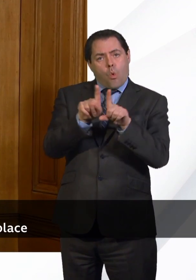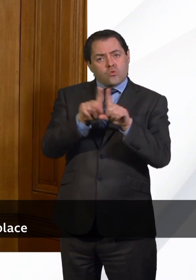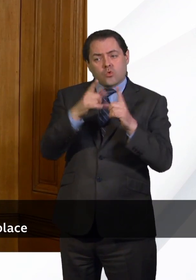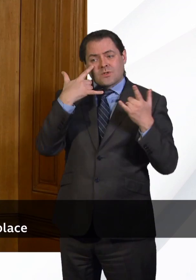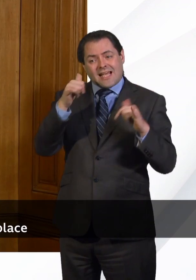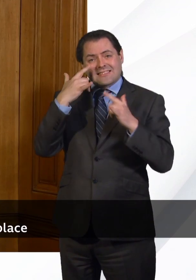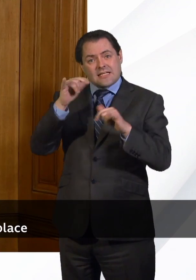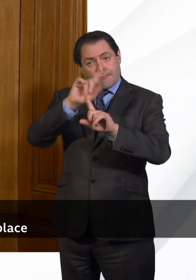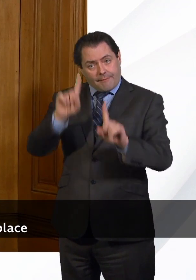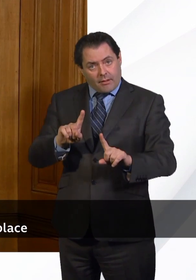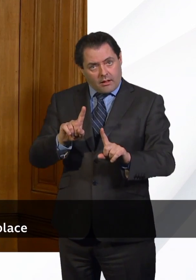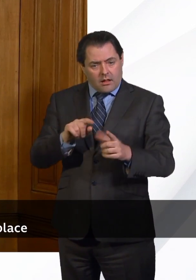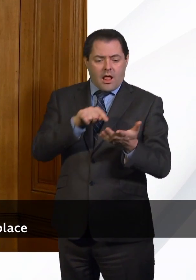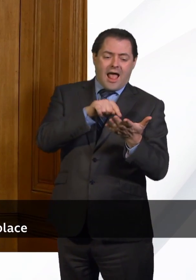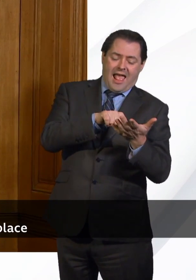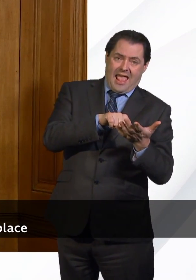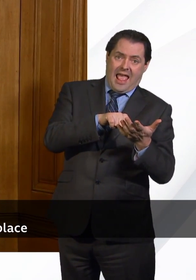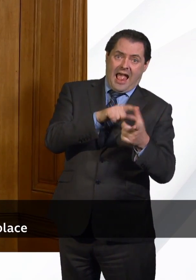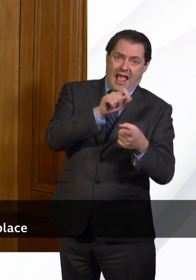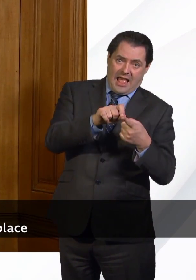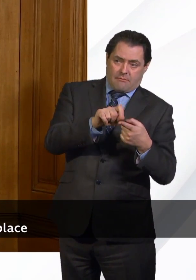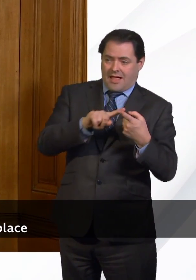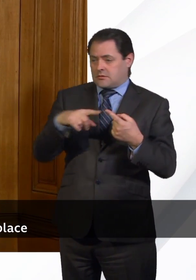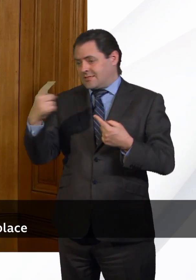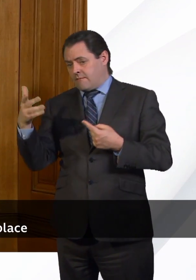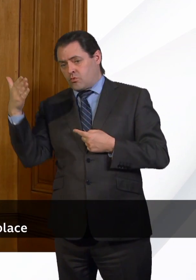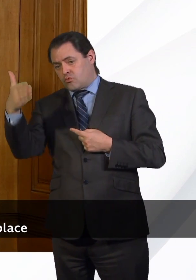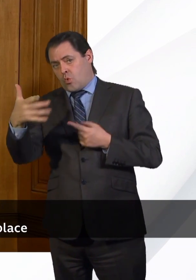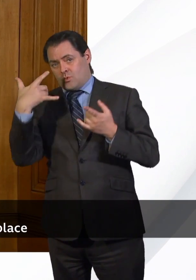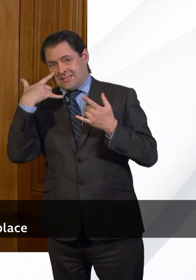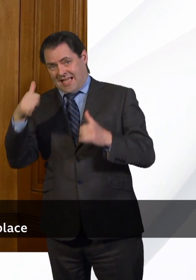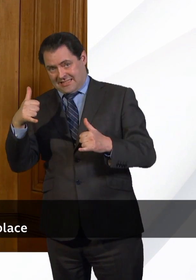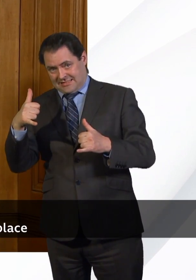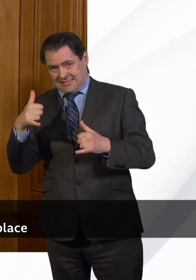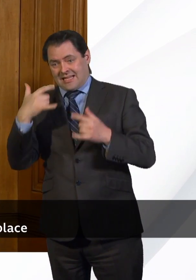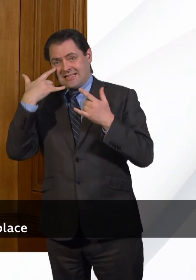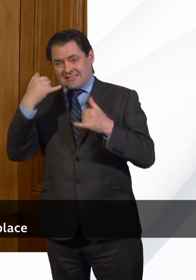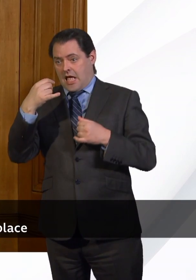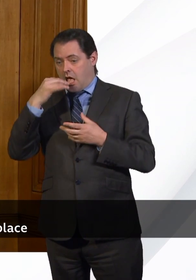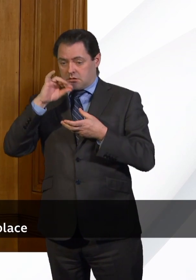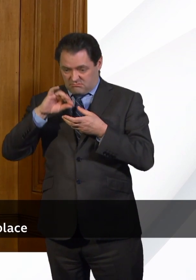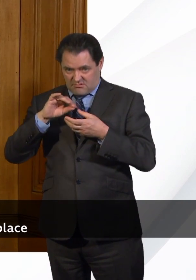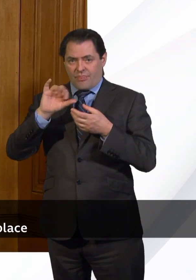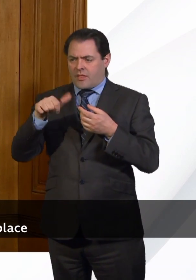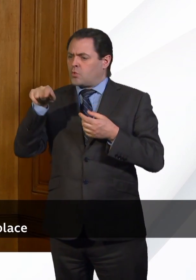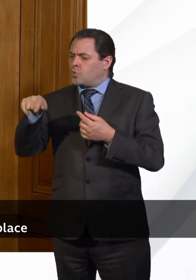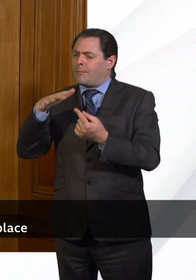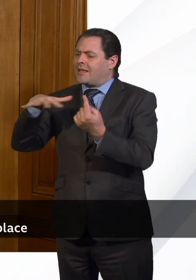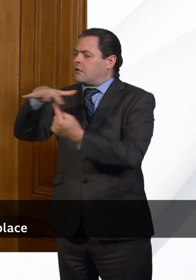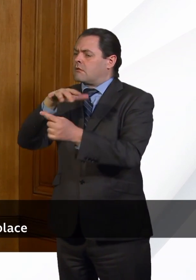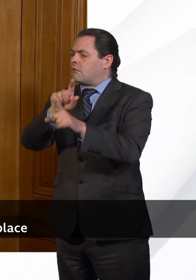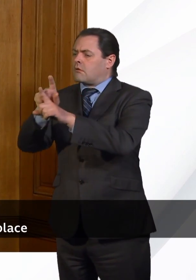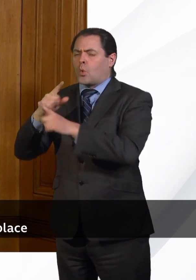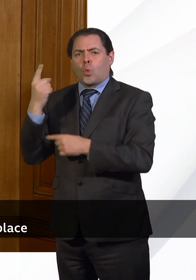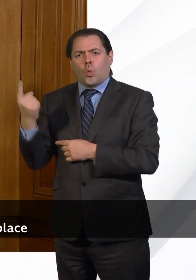testing partly through the app, but also other routes to a test. And then the test result backed up by contact tracing driven by public